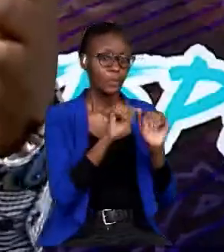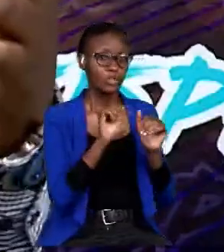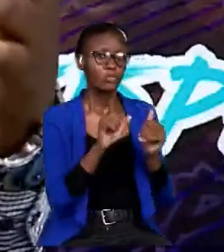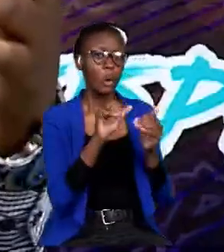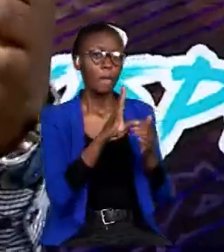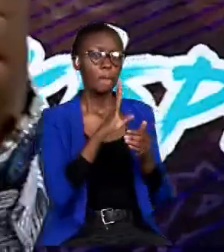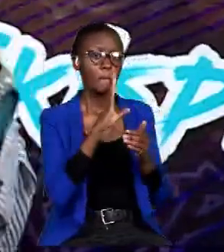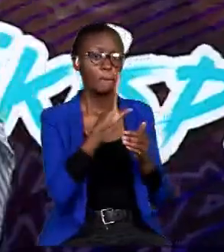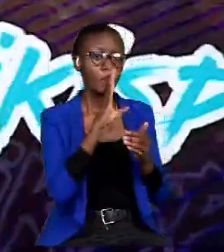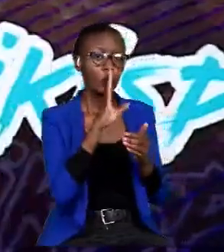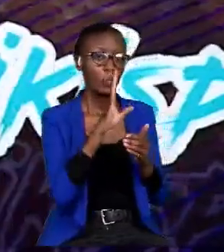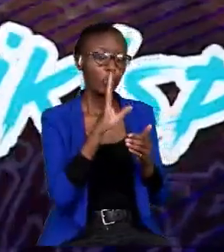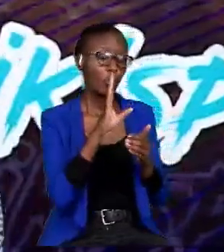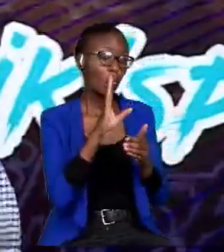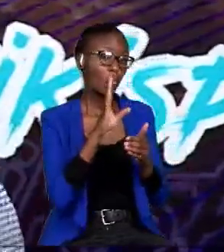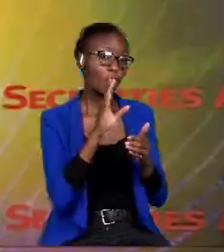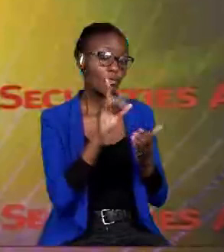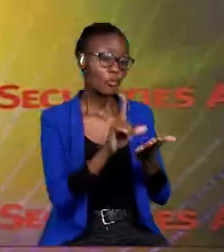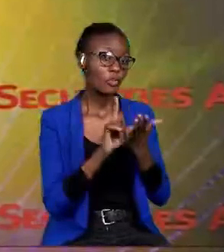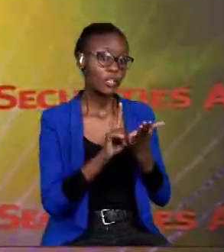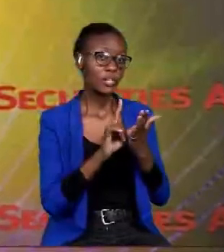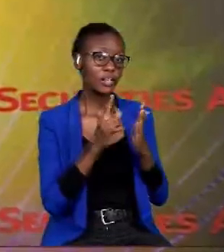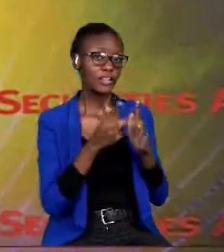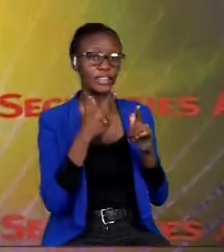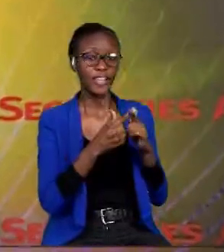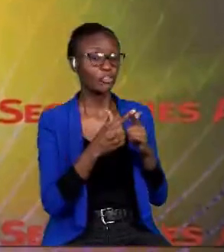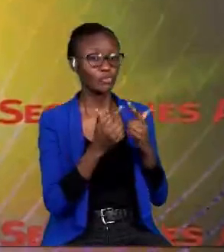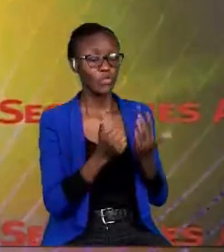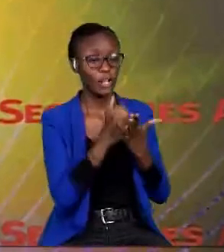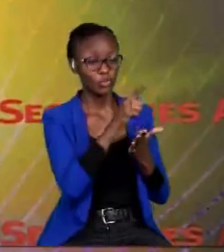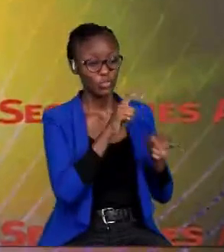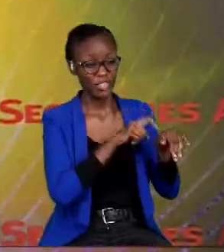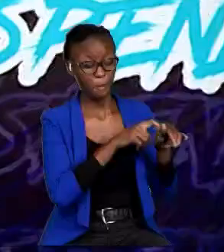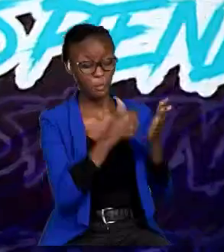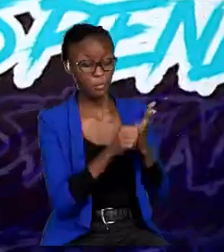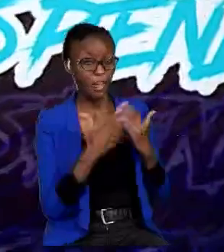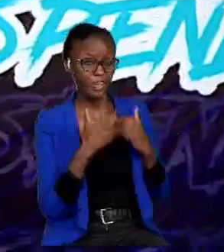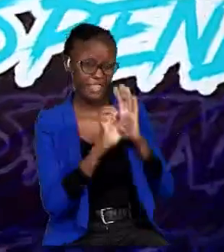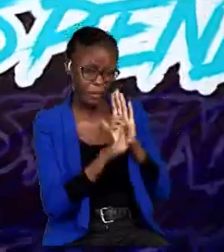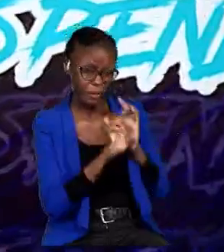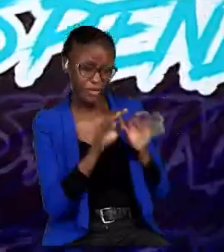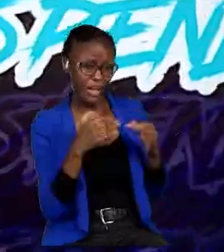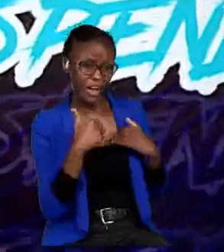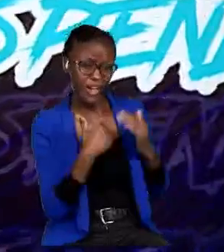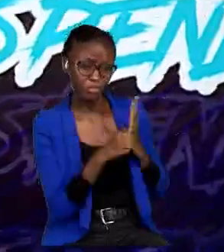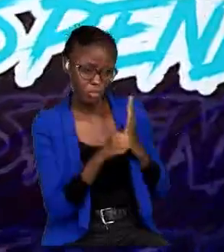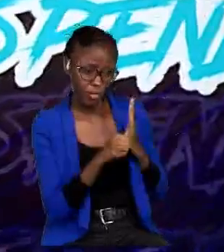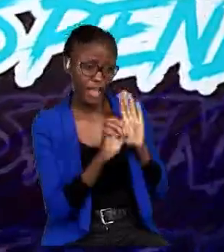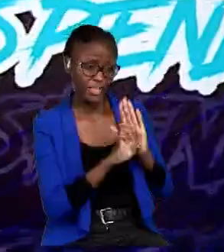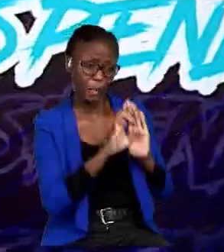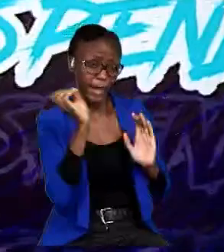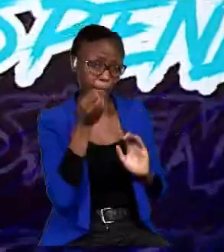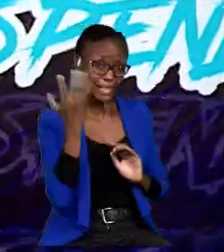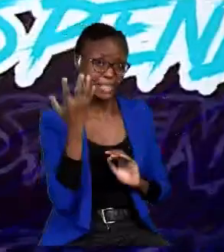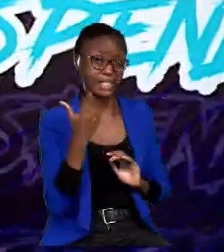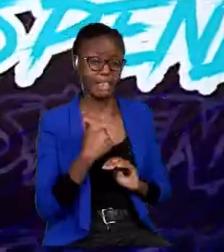yourself and to take care of a rainy day. You have an emergency today. You haven't saved any money, but you have